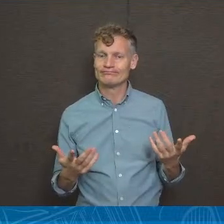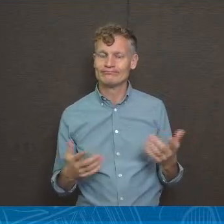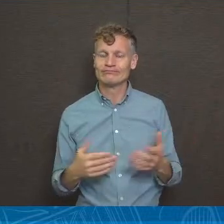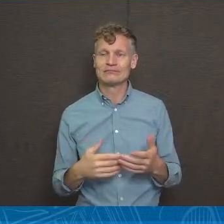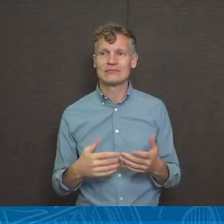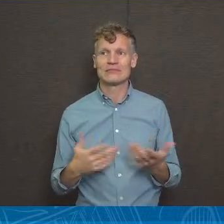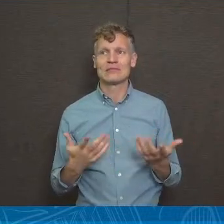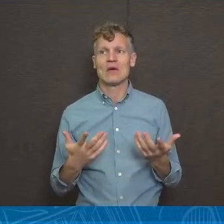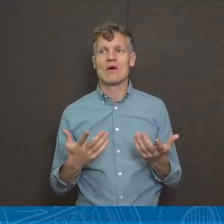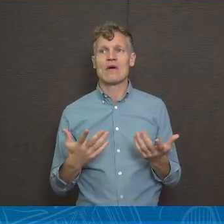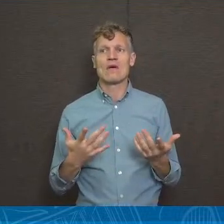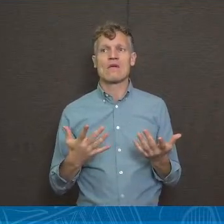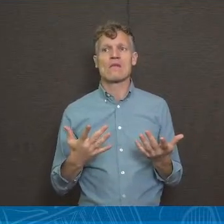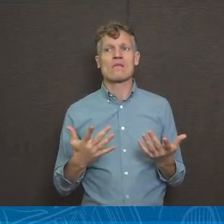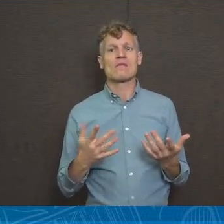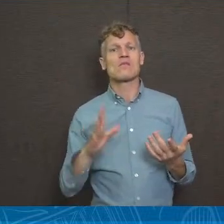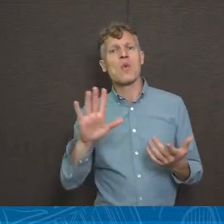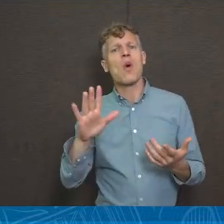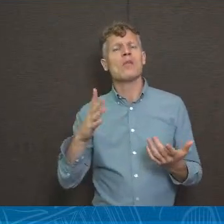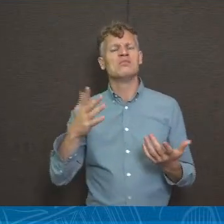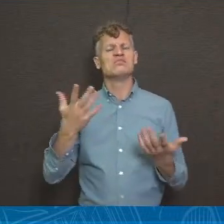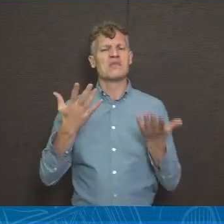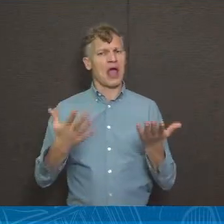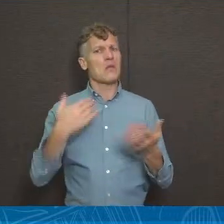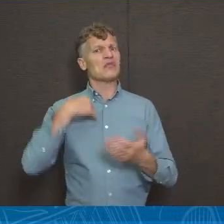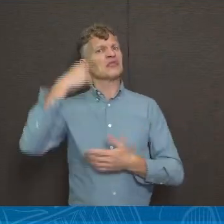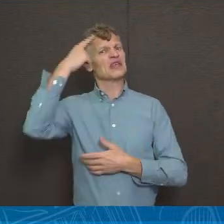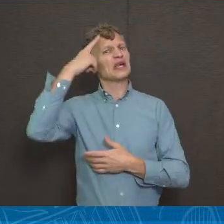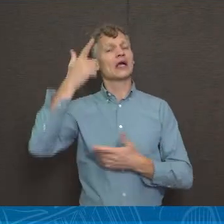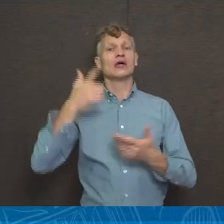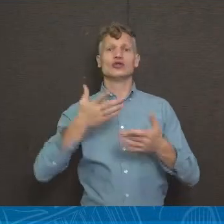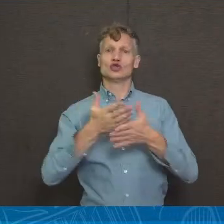it, and the way I first started to explore it was through